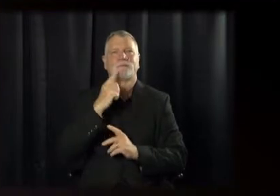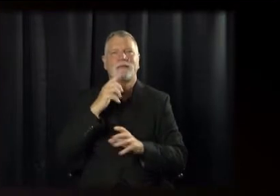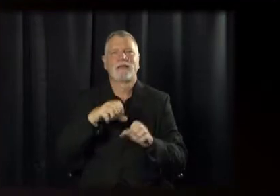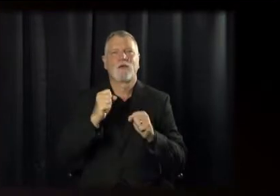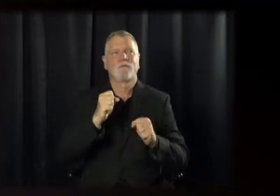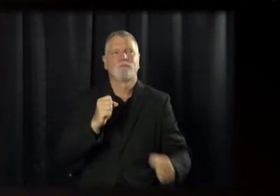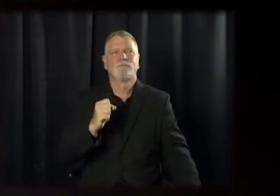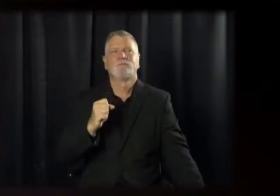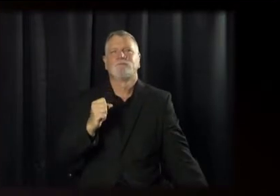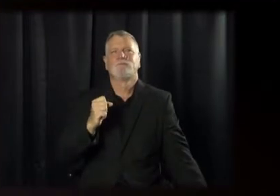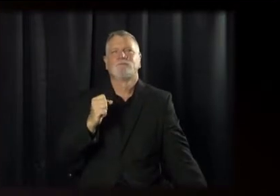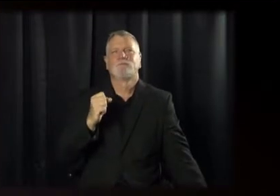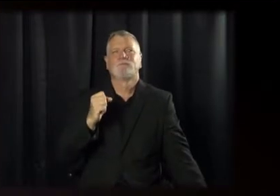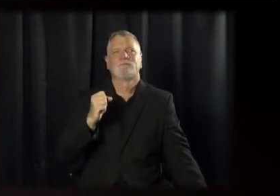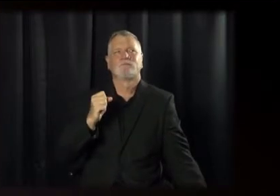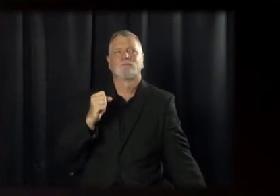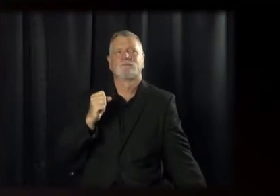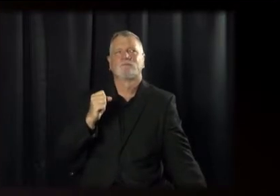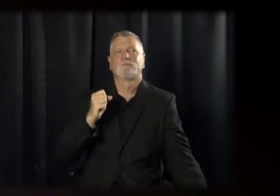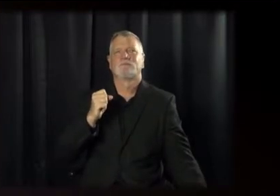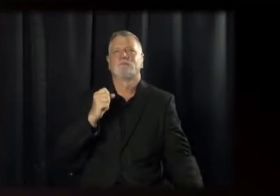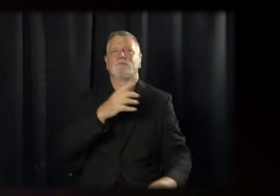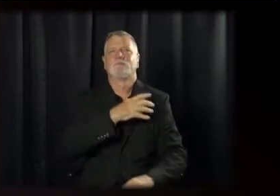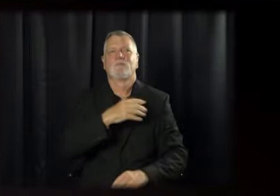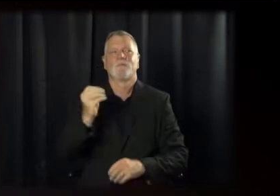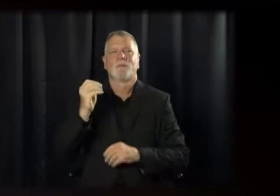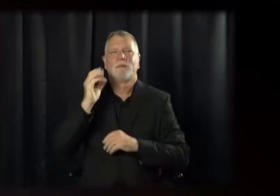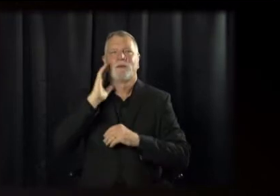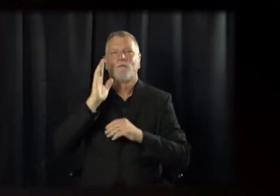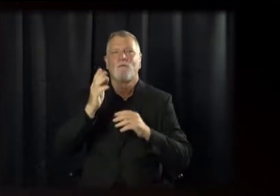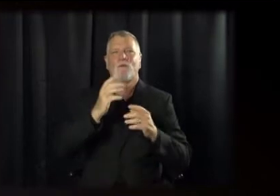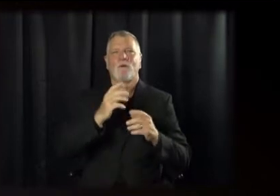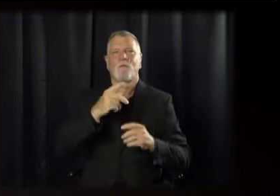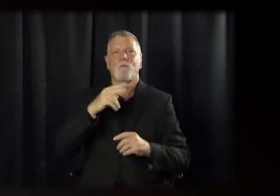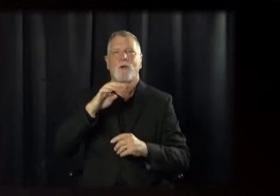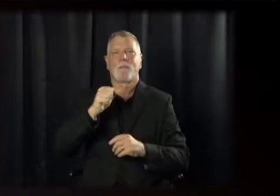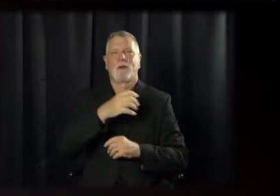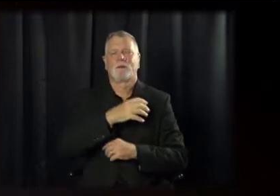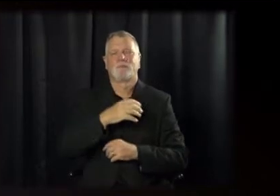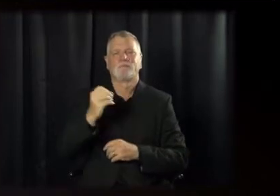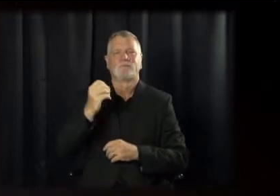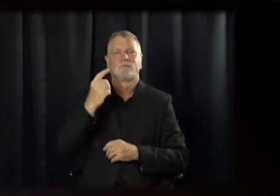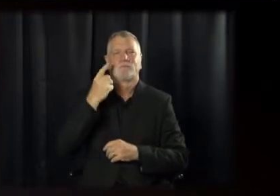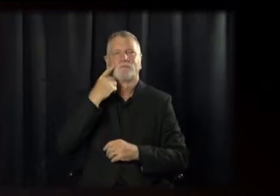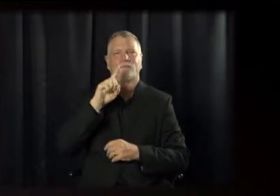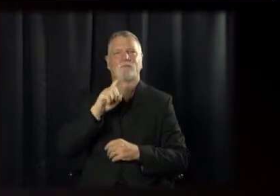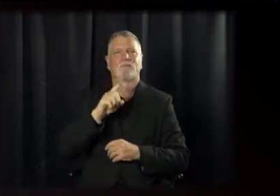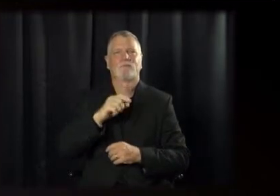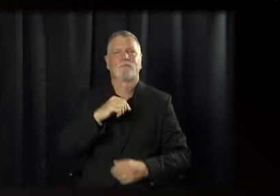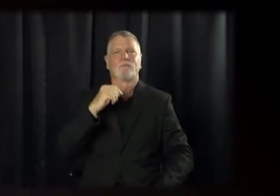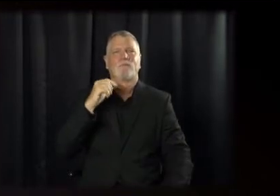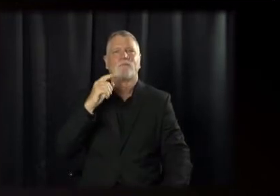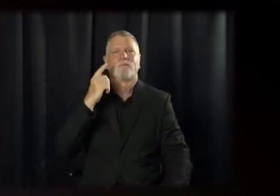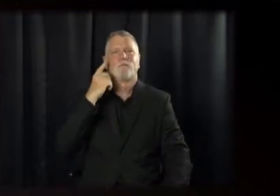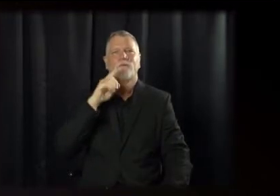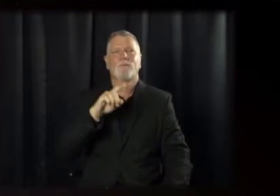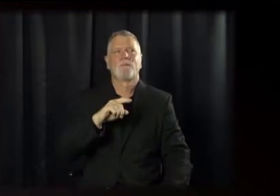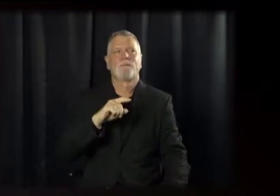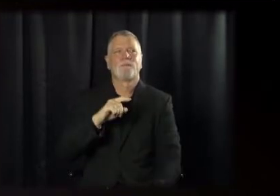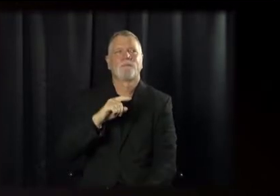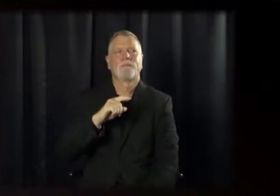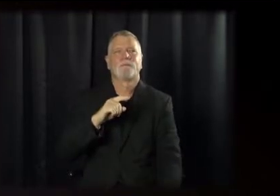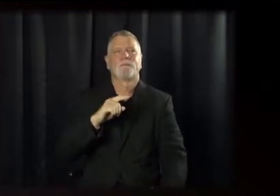responsibilities, including the development of key filings before PREP, such as the performance metrics against which their performance will be